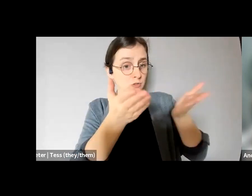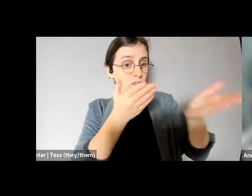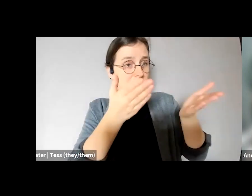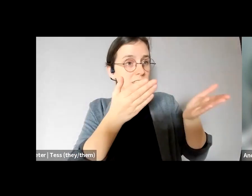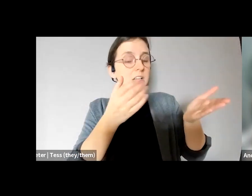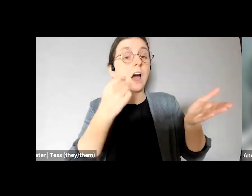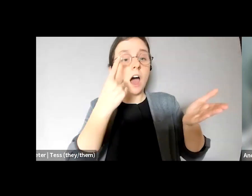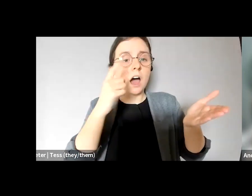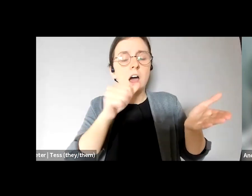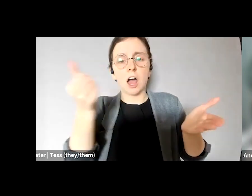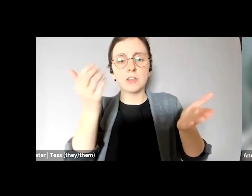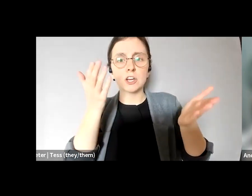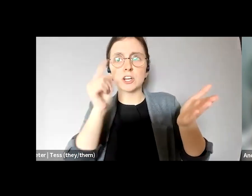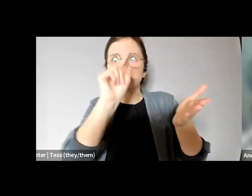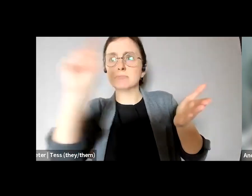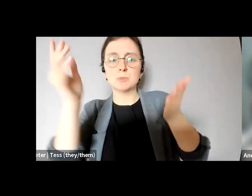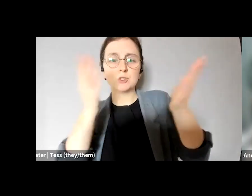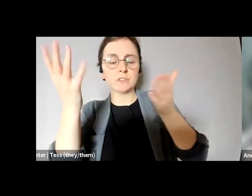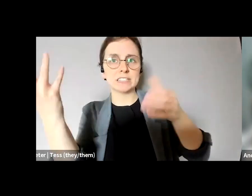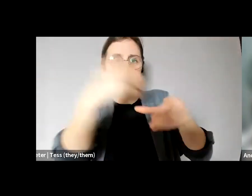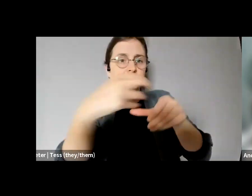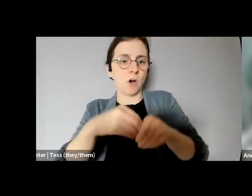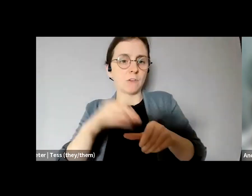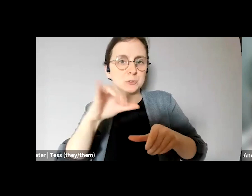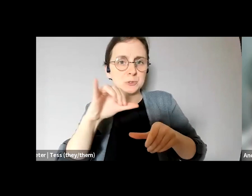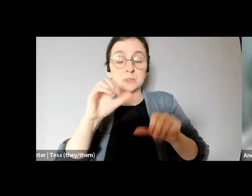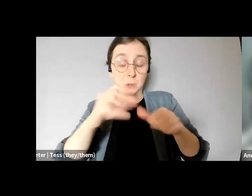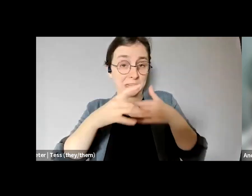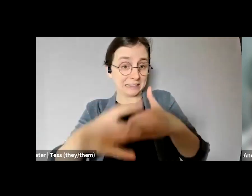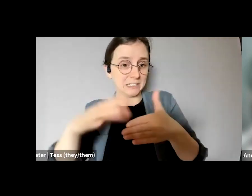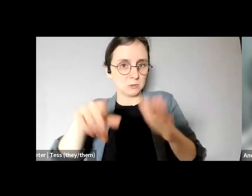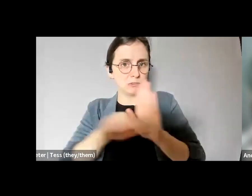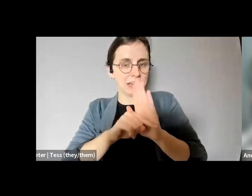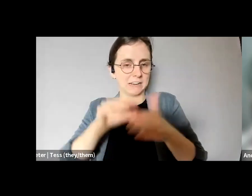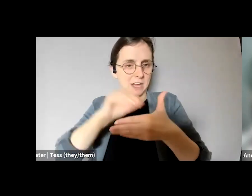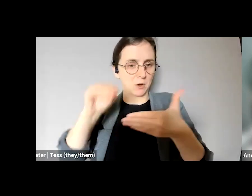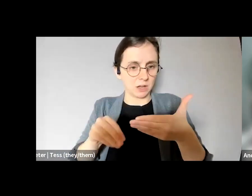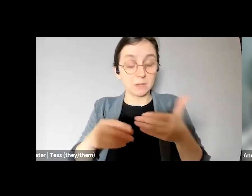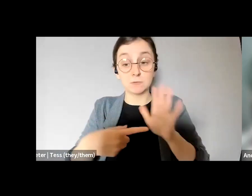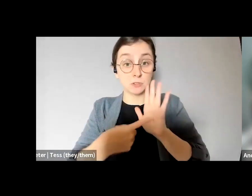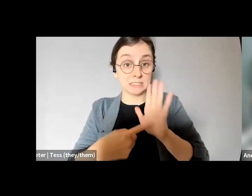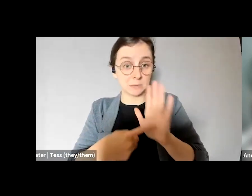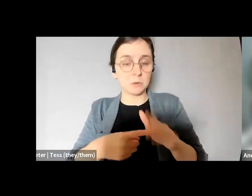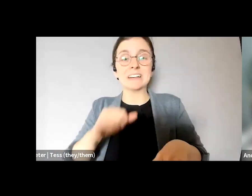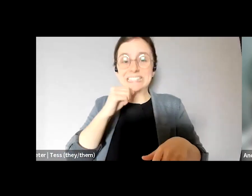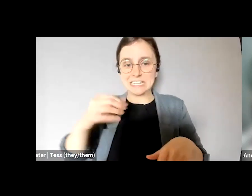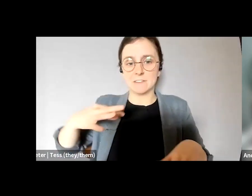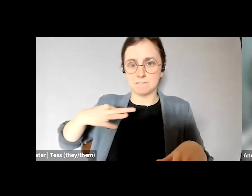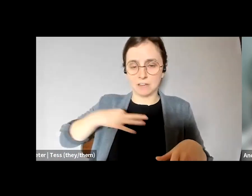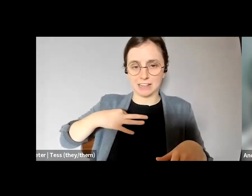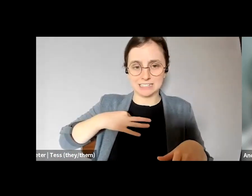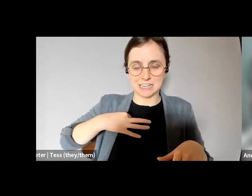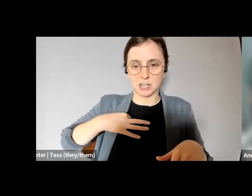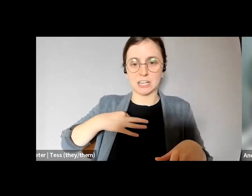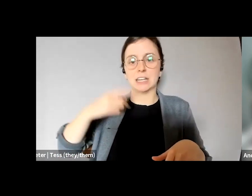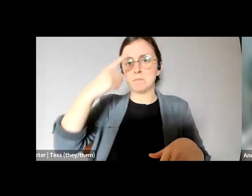invoked, leading to negative consequences. So one might be quite expected, which is involuntary mental health commitment or inpatient treatment.